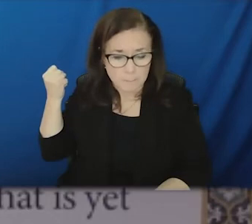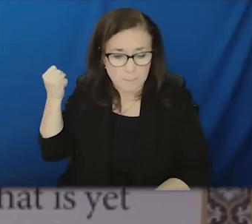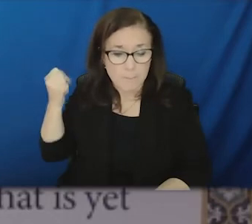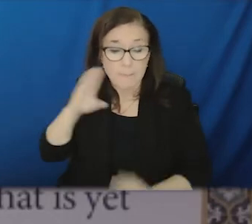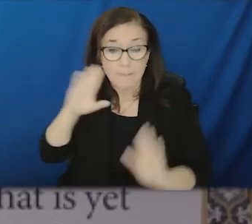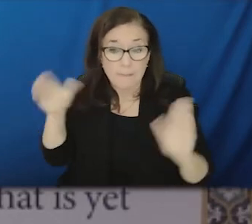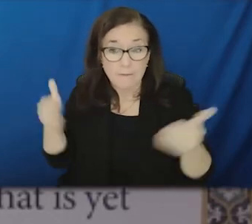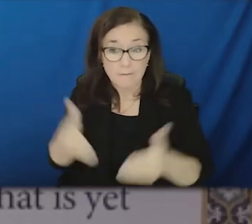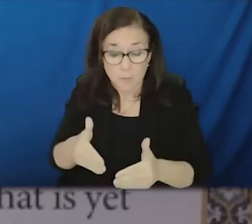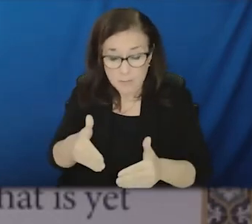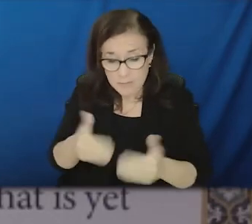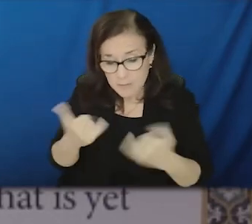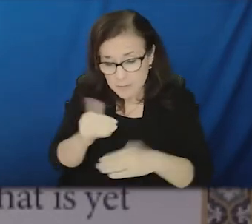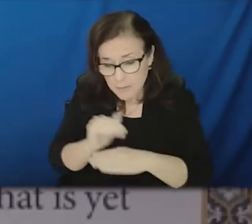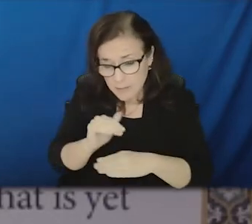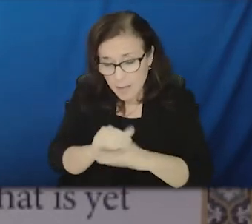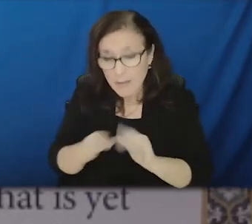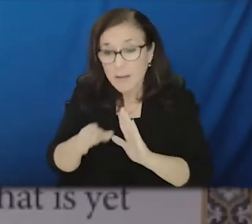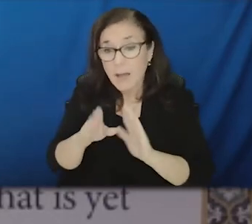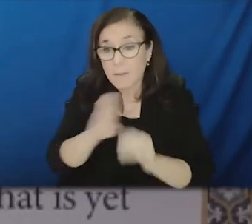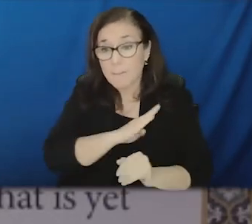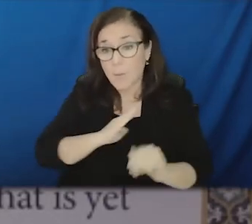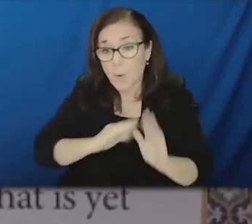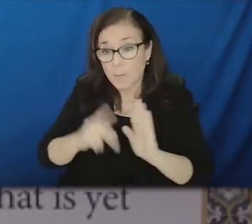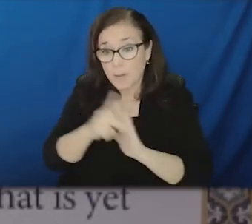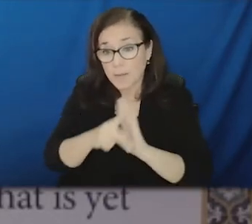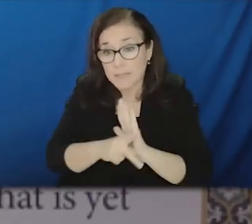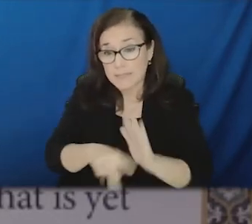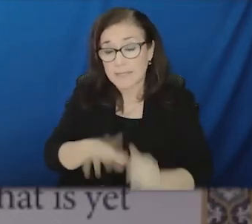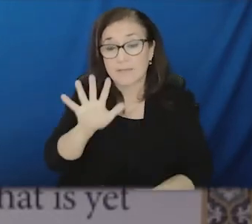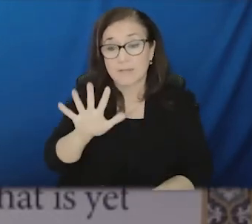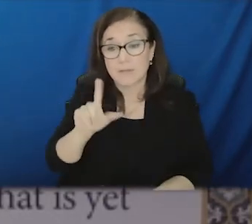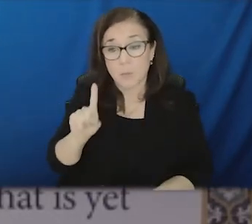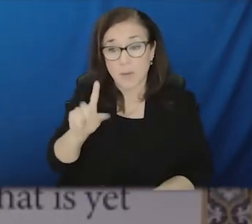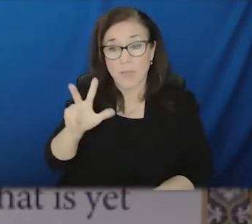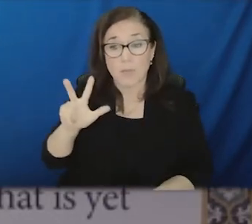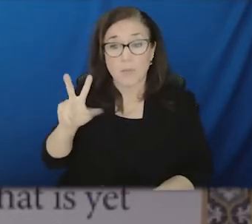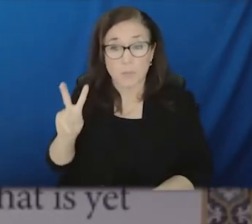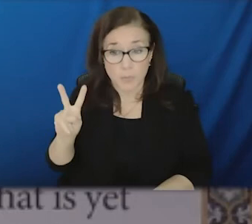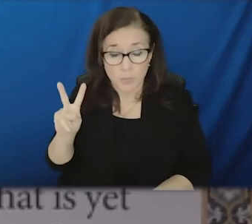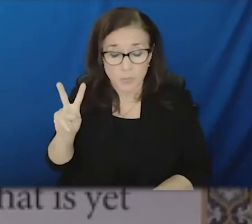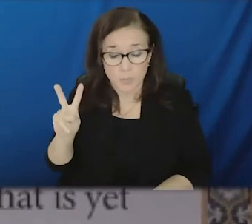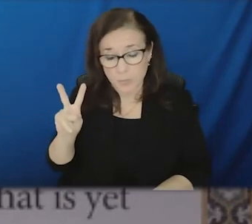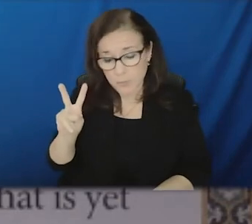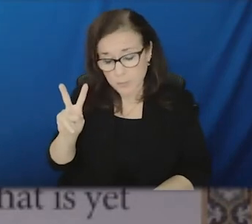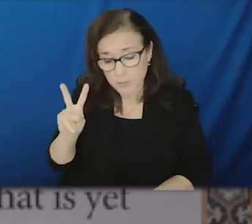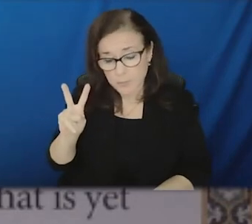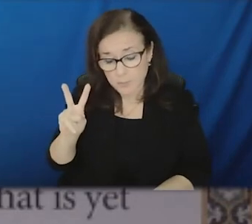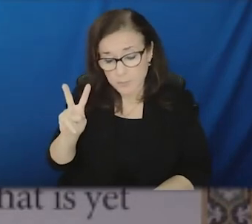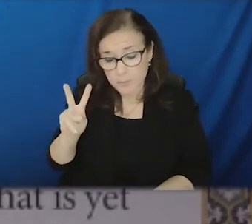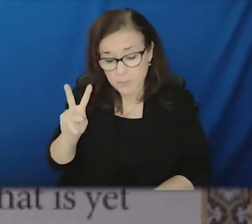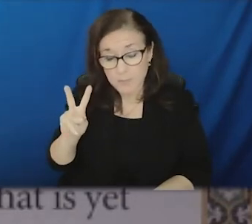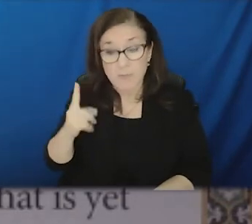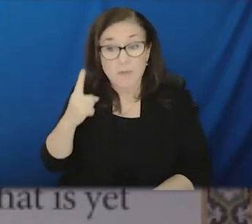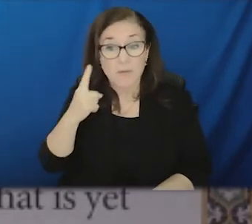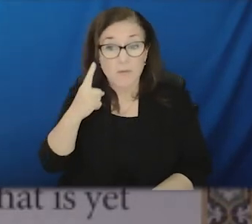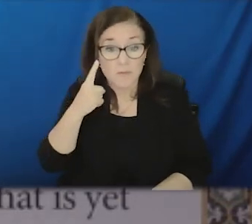focusing tonight on Board Policy 5132. A little bit of background on